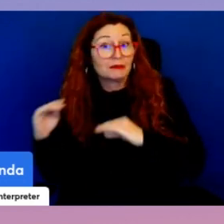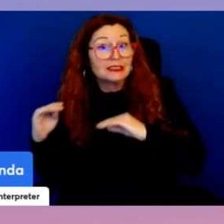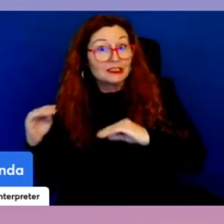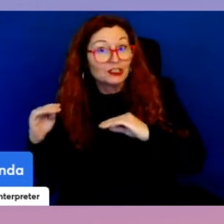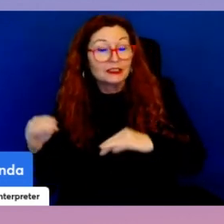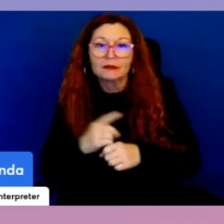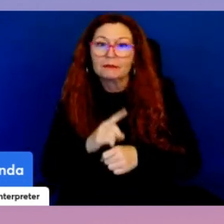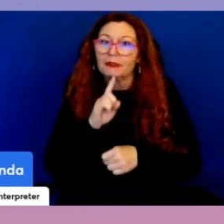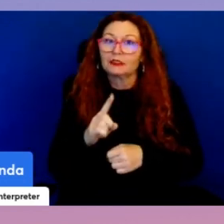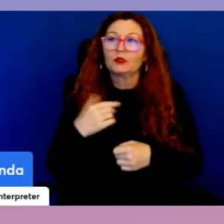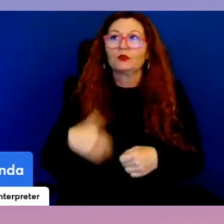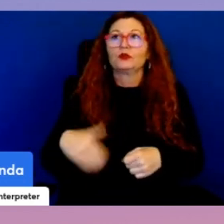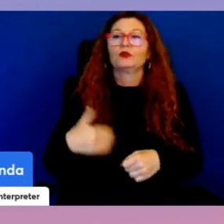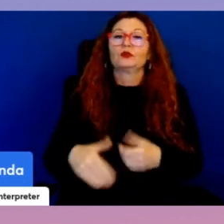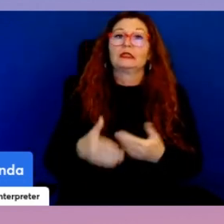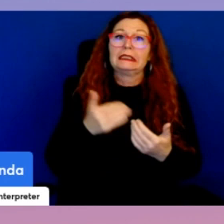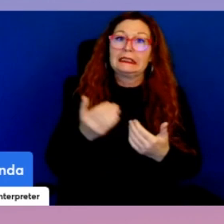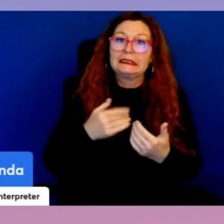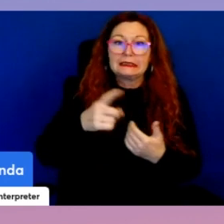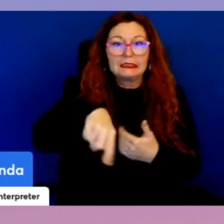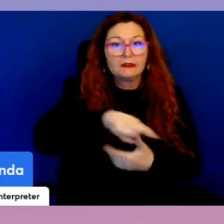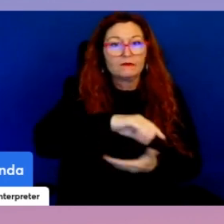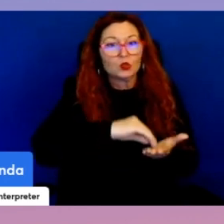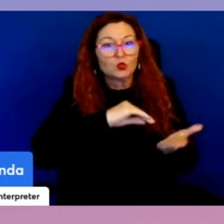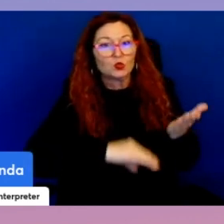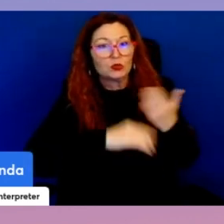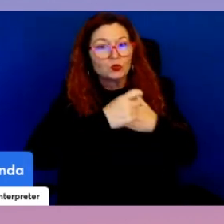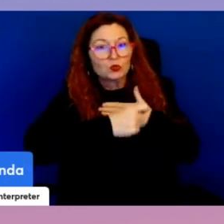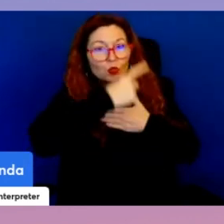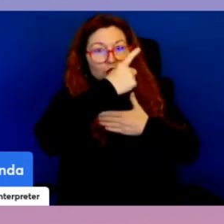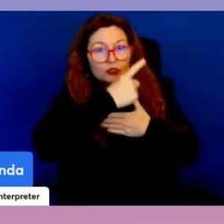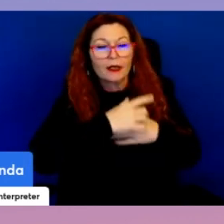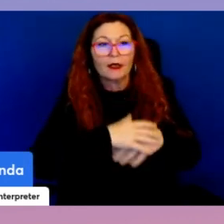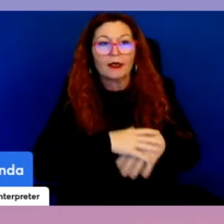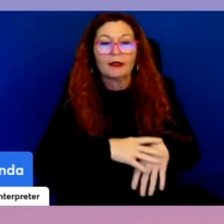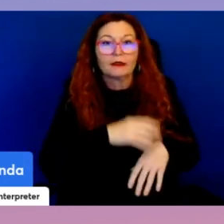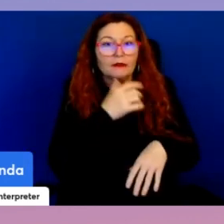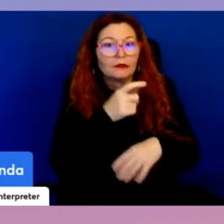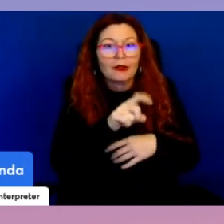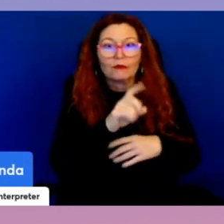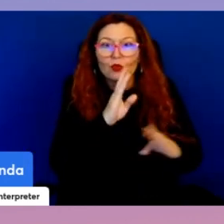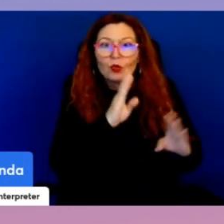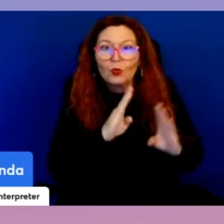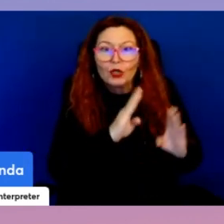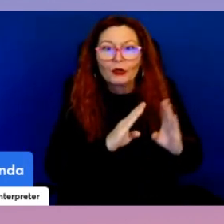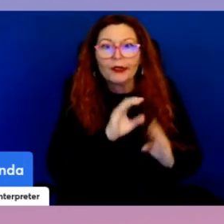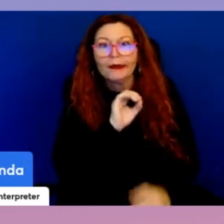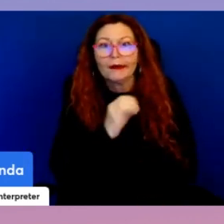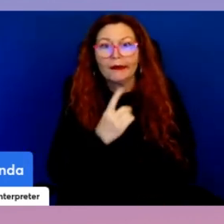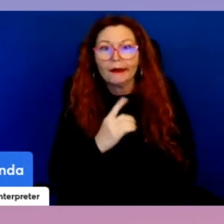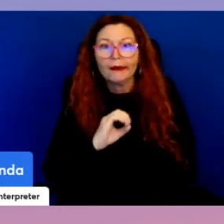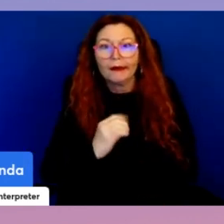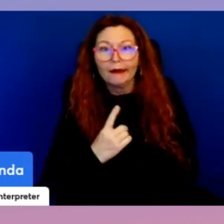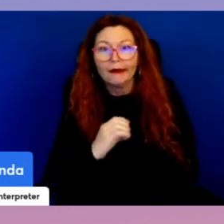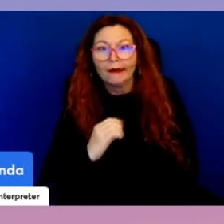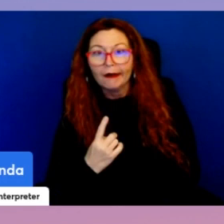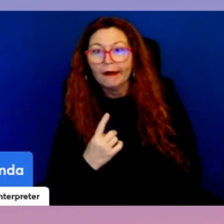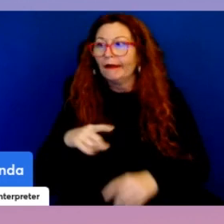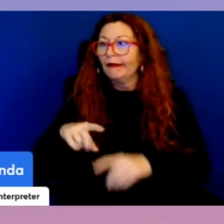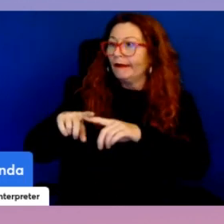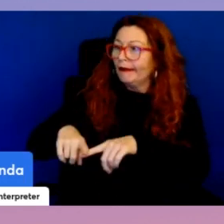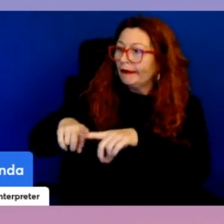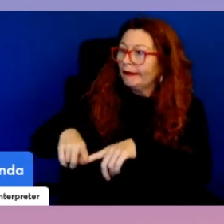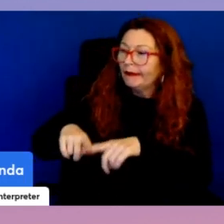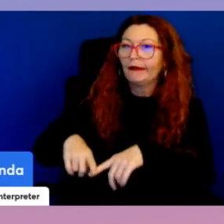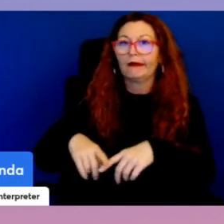much easier for my students so they don't have to worry about binaries and dependencies and things